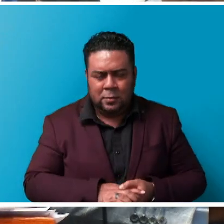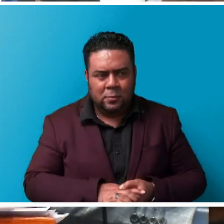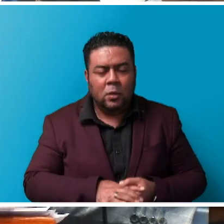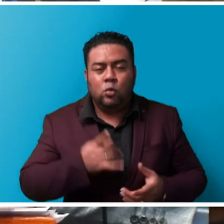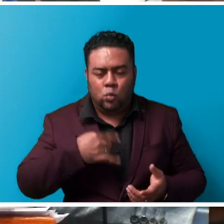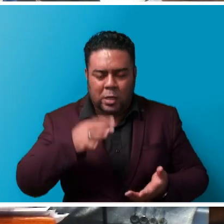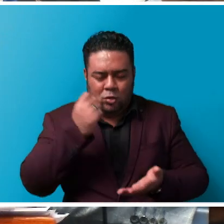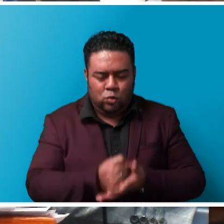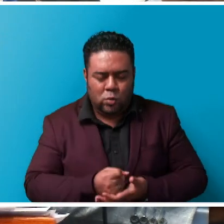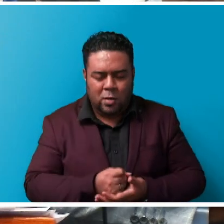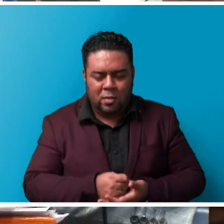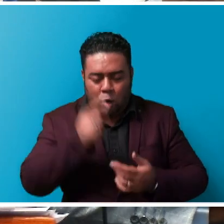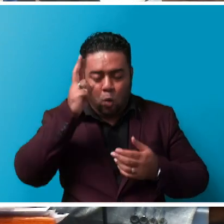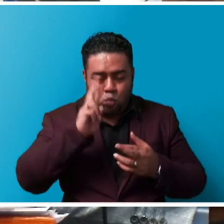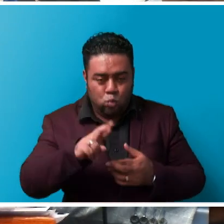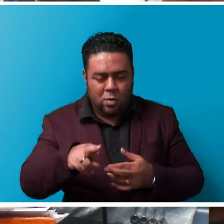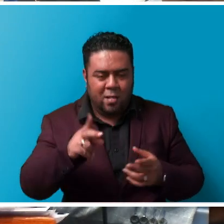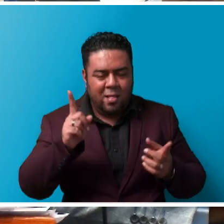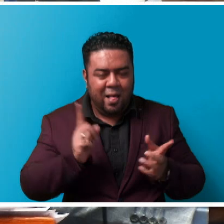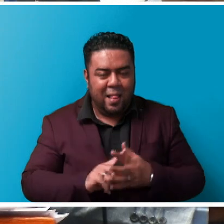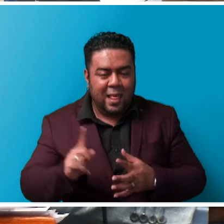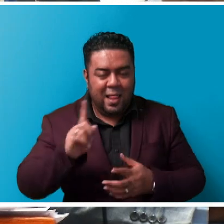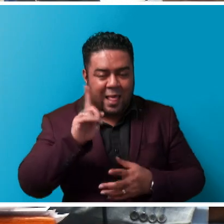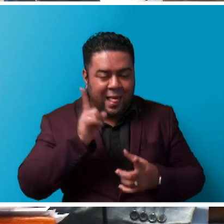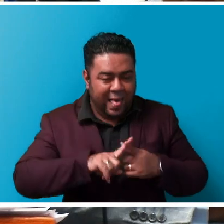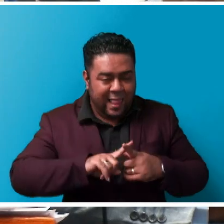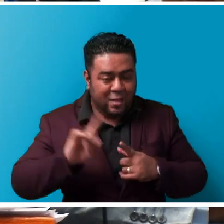ensure that rural electrification